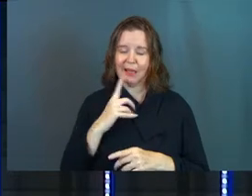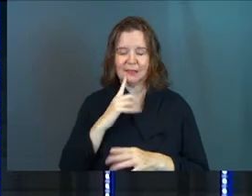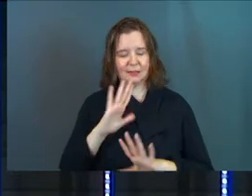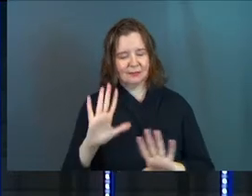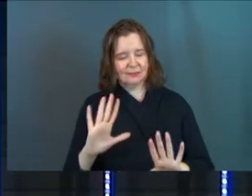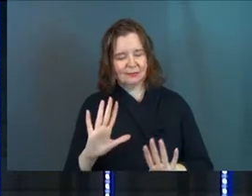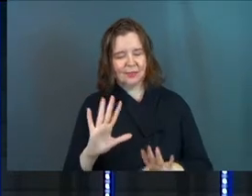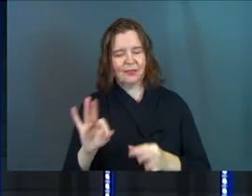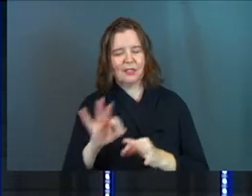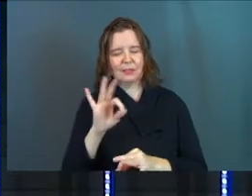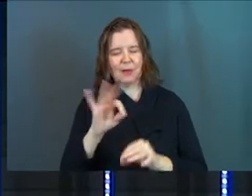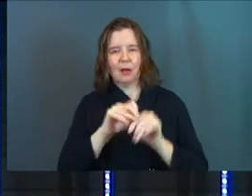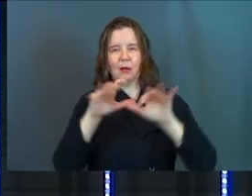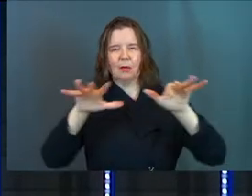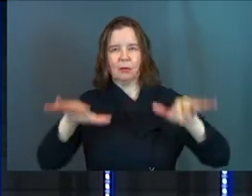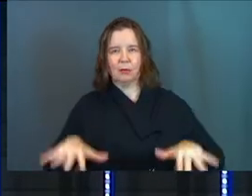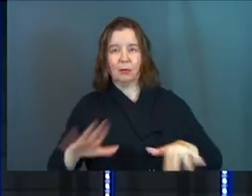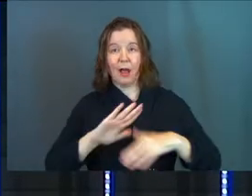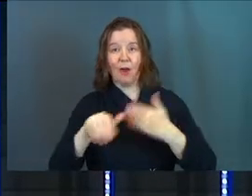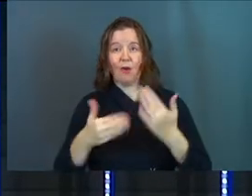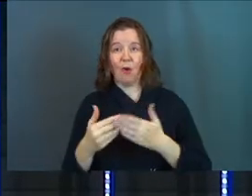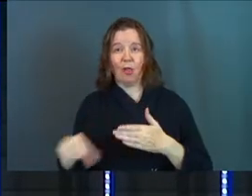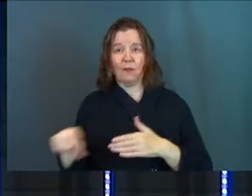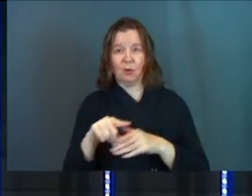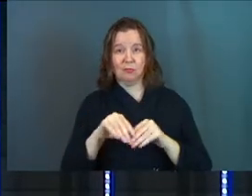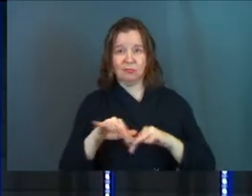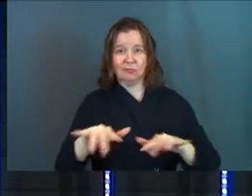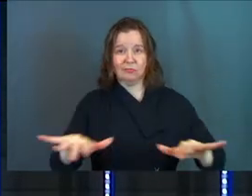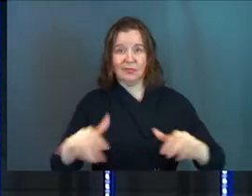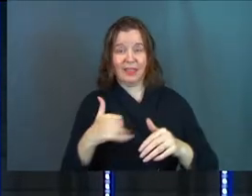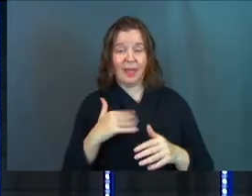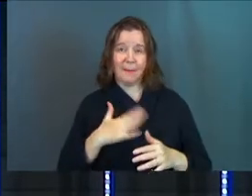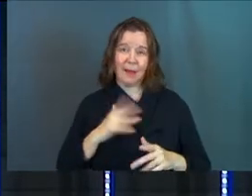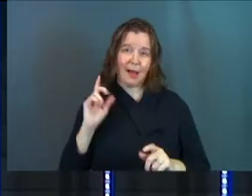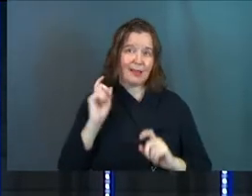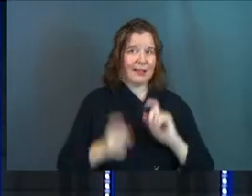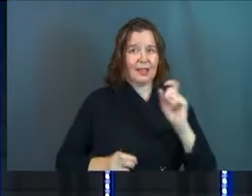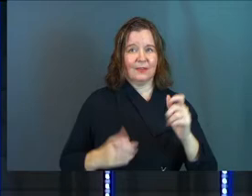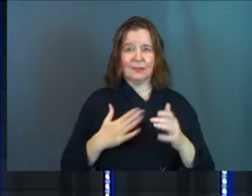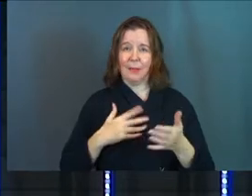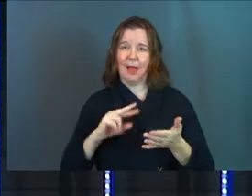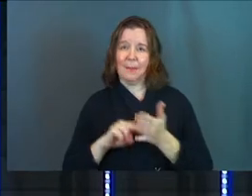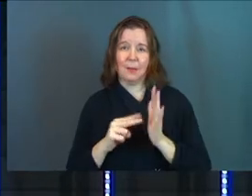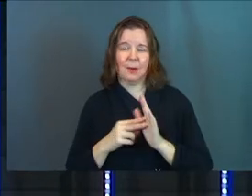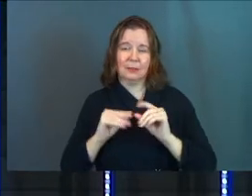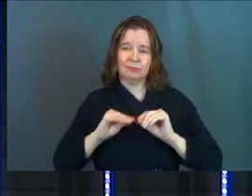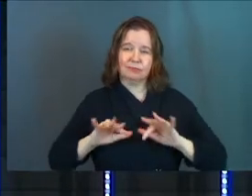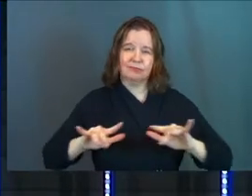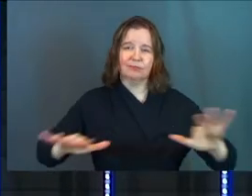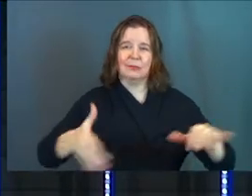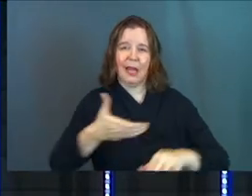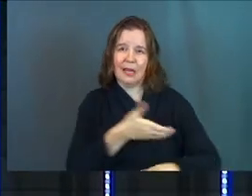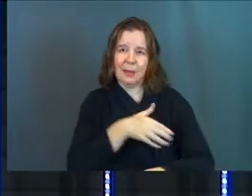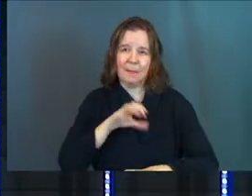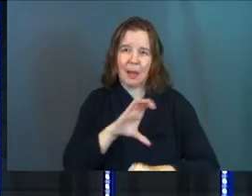and says, the Spirit comes to all of you. That's my gifts, and it's my purpose, and you're